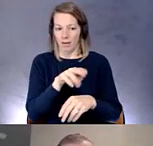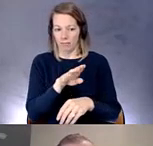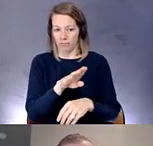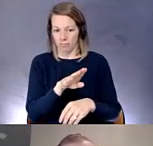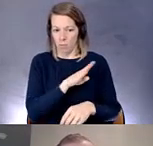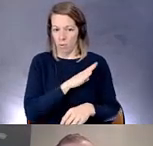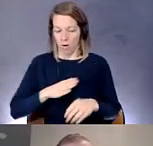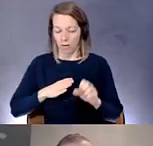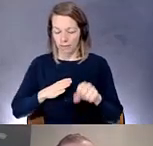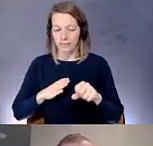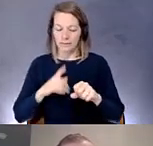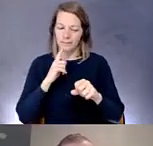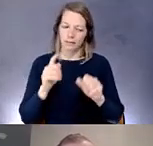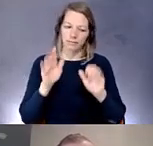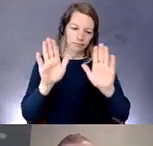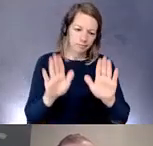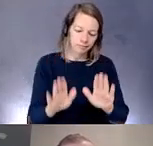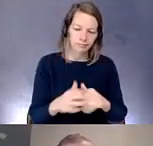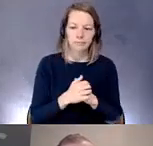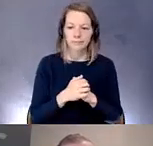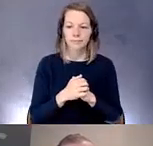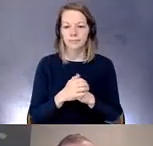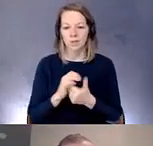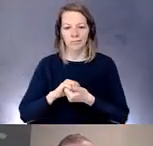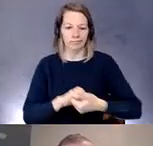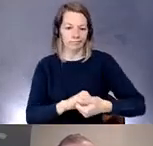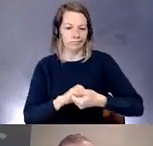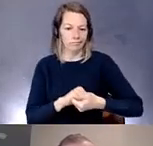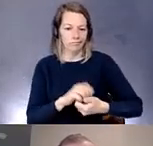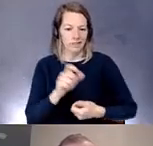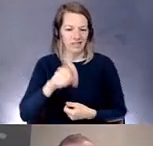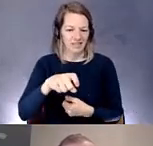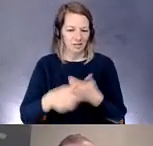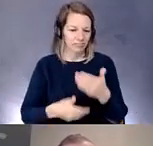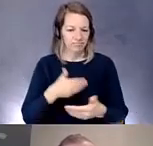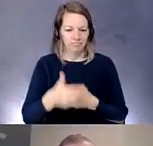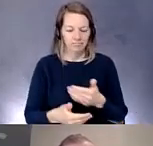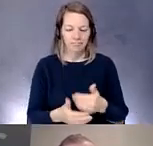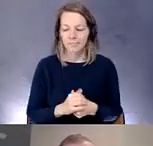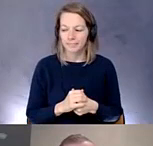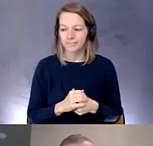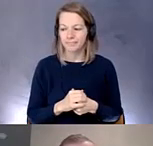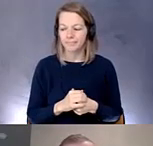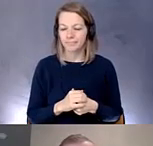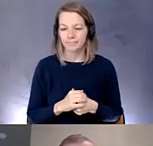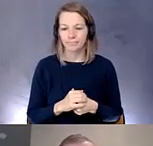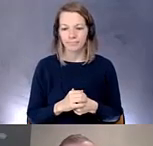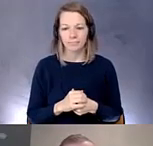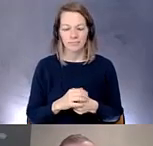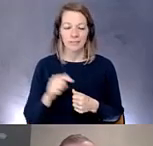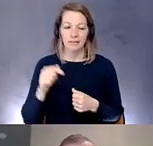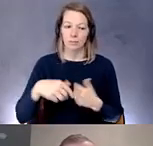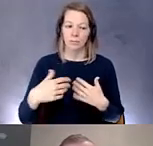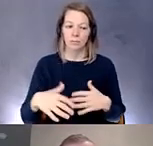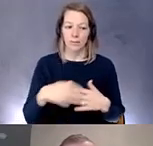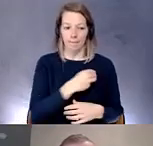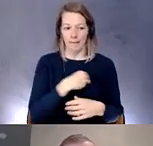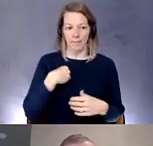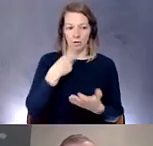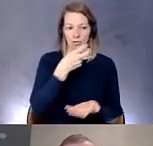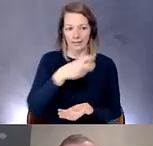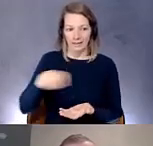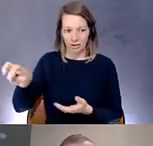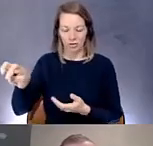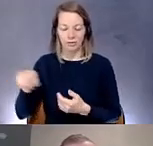been spectacular. And we need those sort of collaborative partnerships to get through these times of significant member transition or